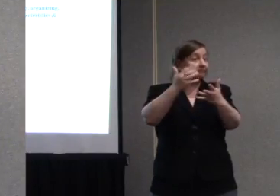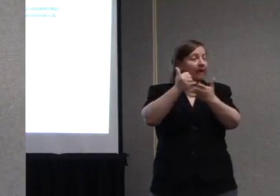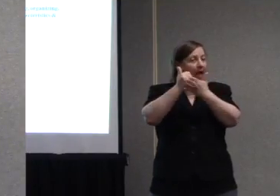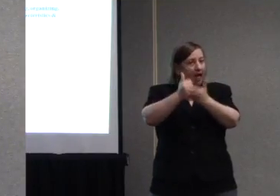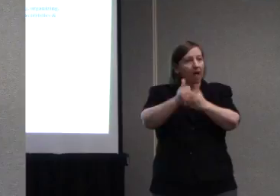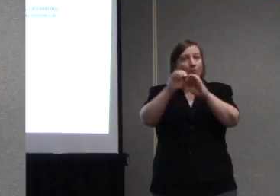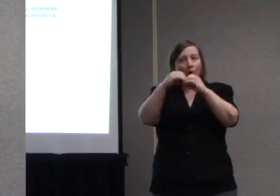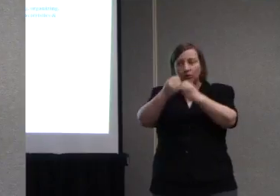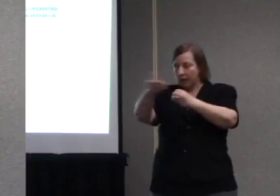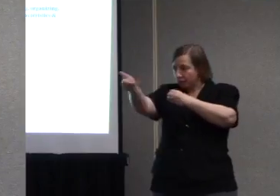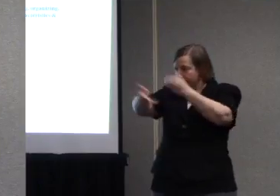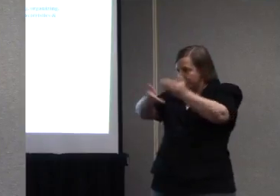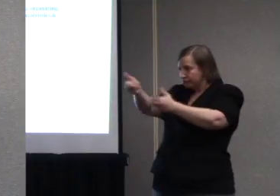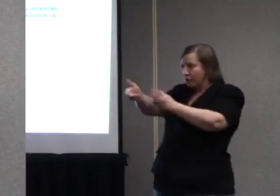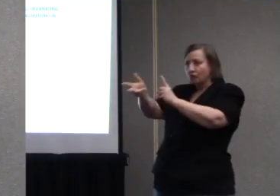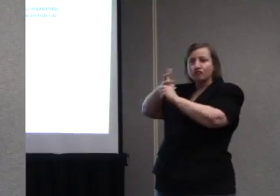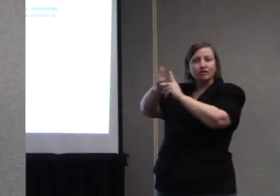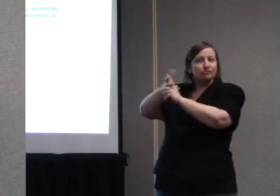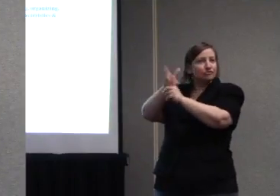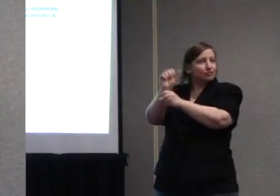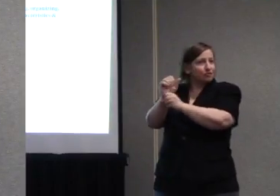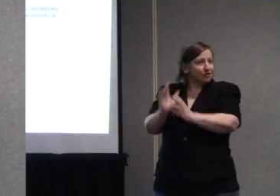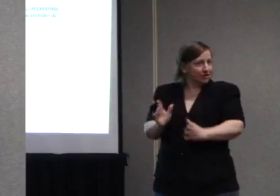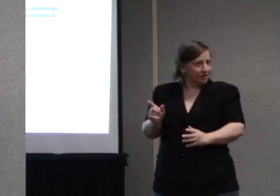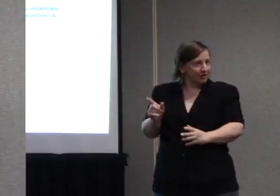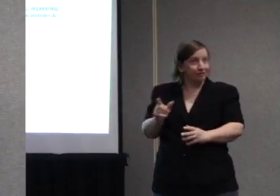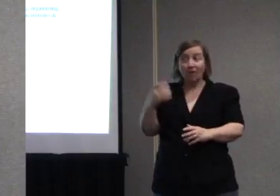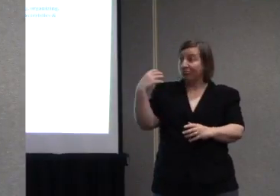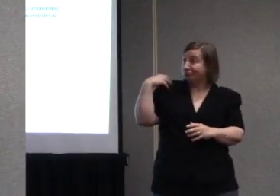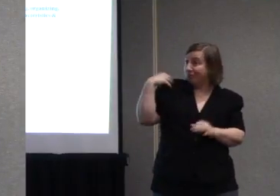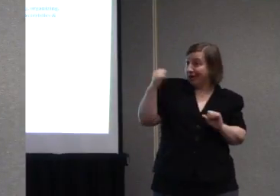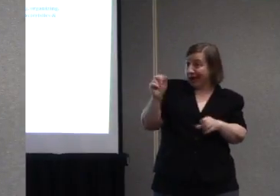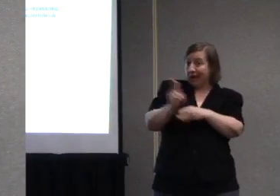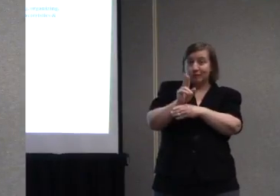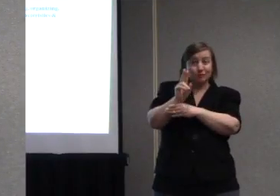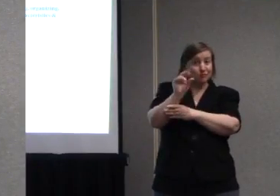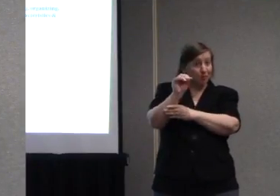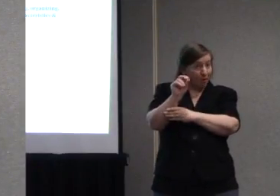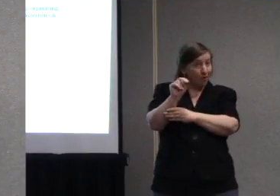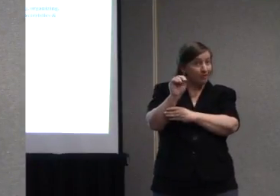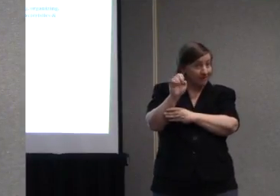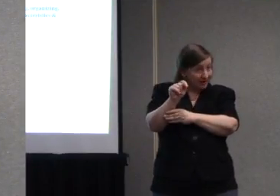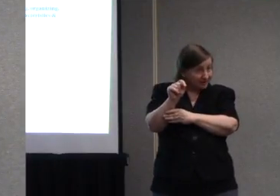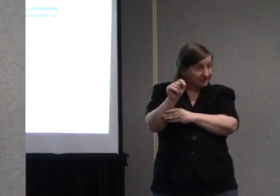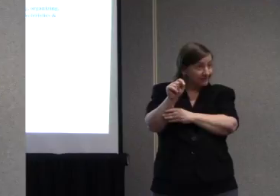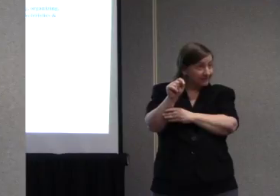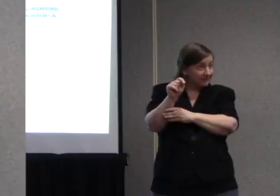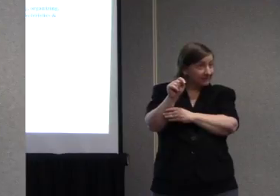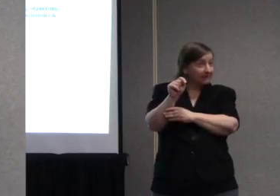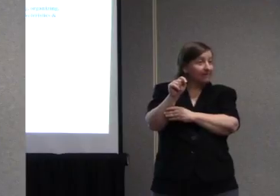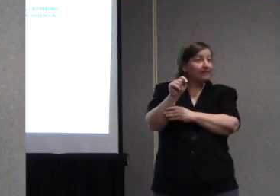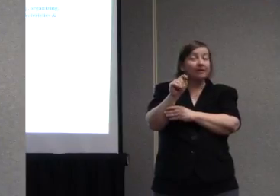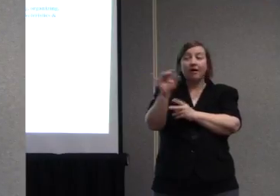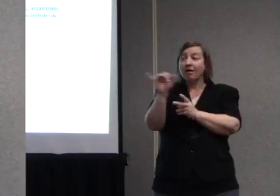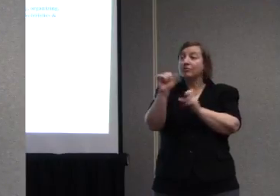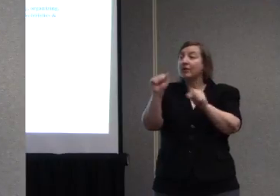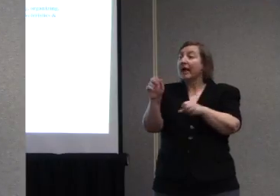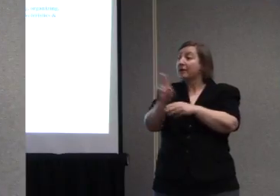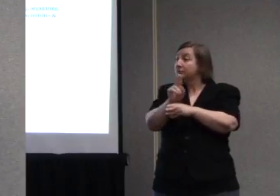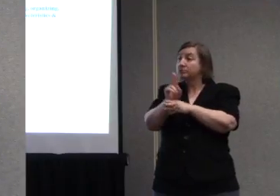The ONET was set up to help organizations recruit workers, so employers can use the ONET,